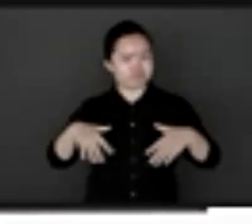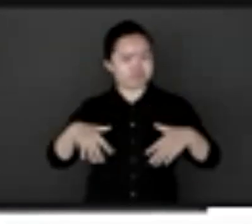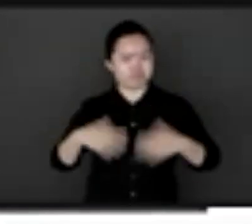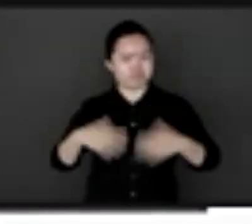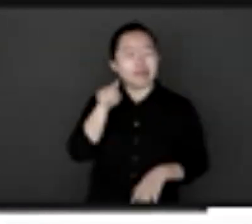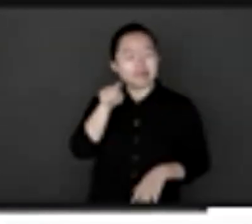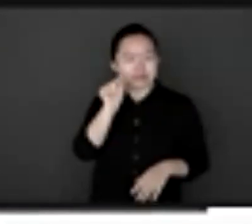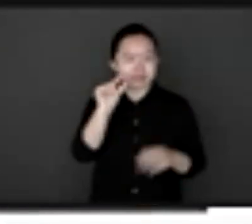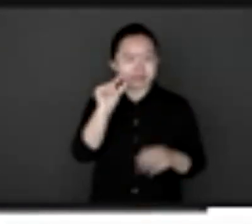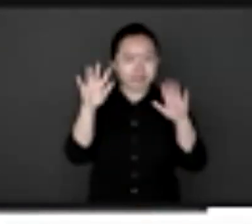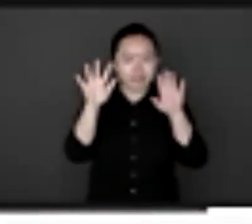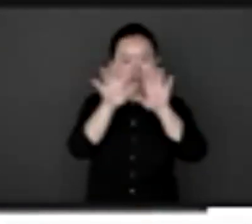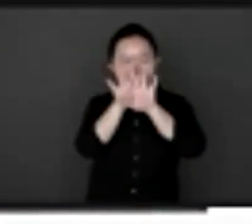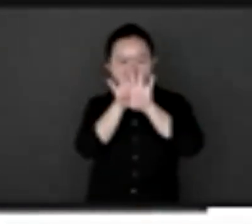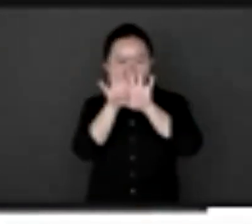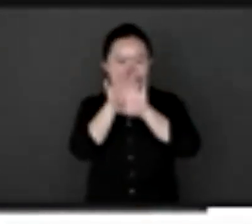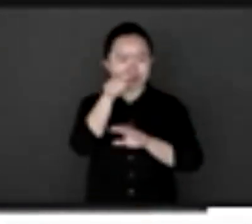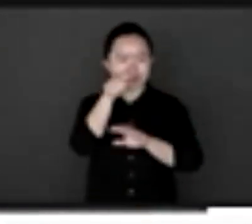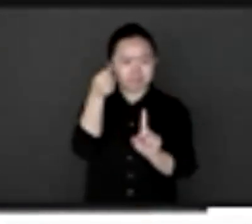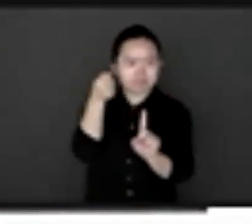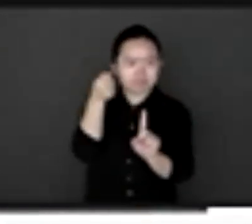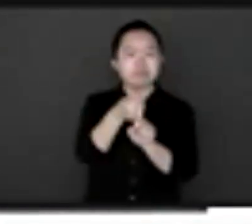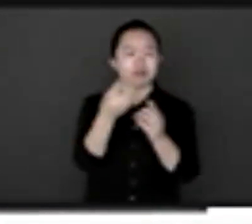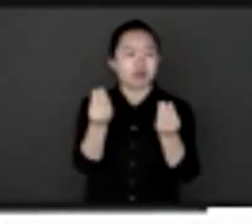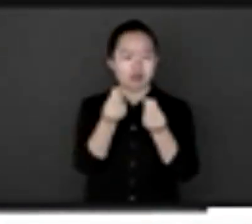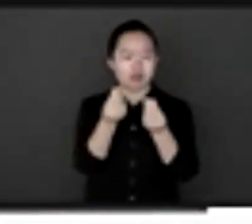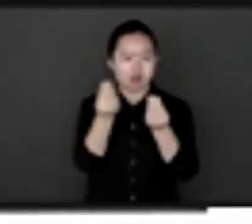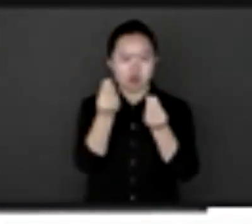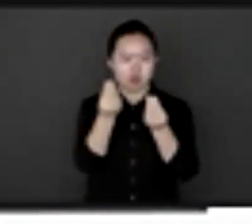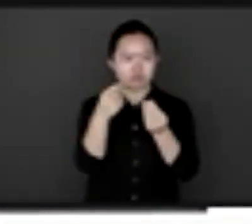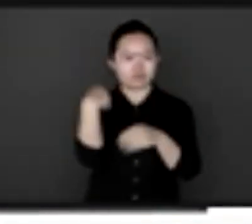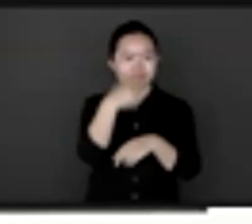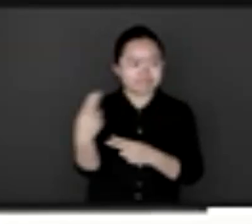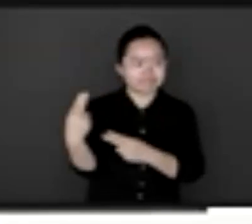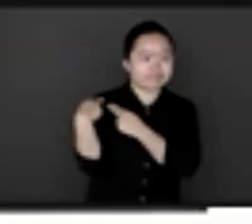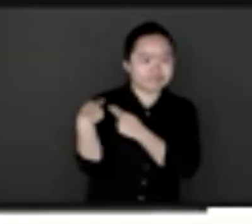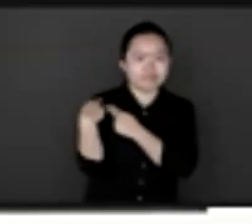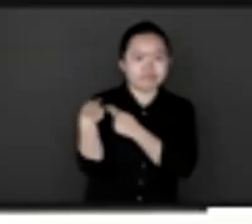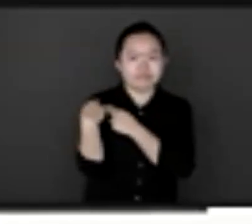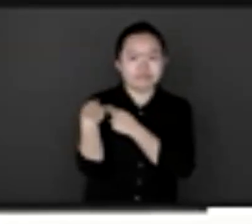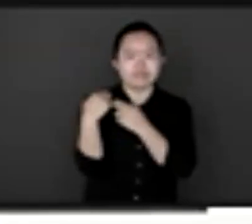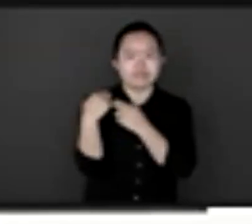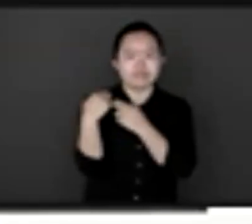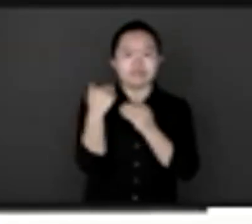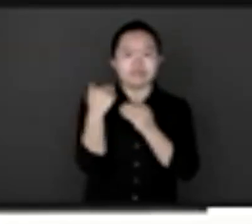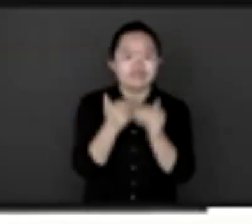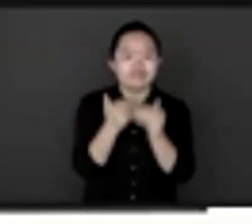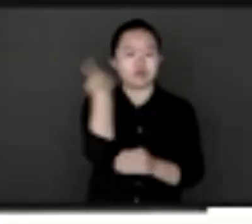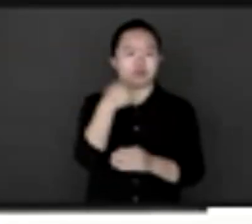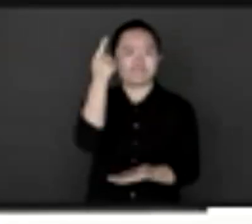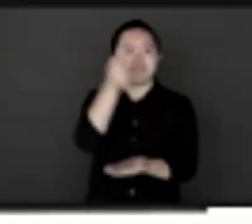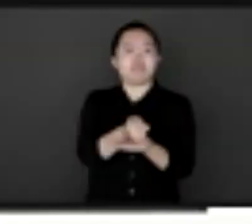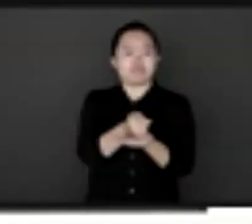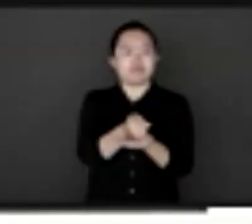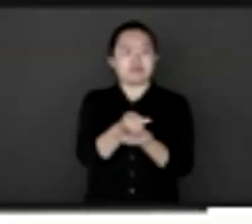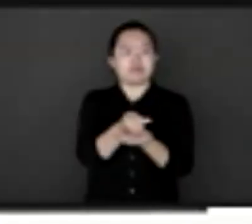the impact of the directive bigger than was maybe some people thought in the beginning, because this could be